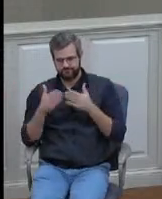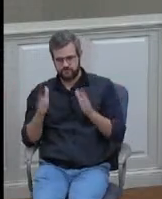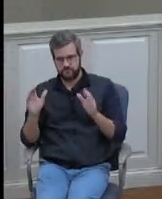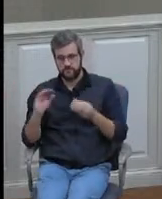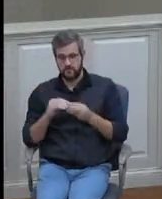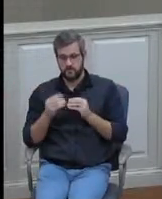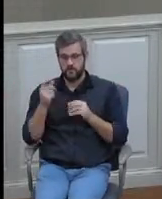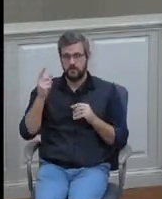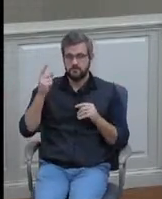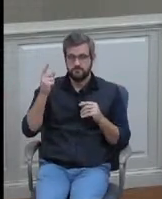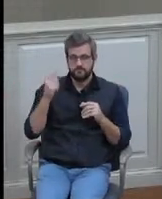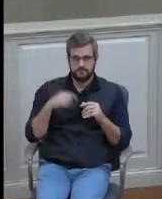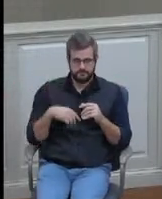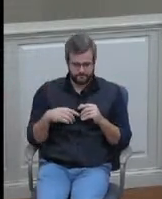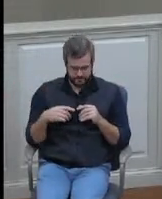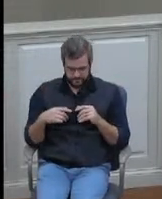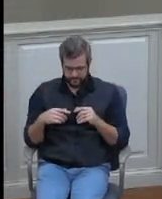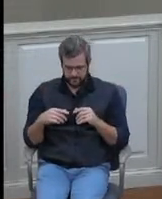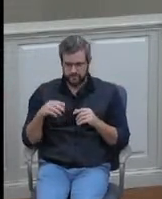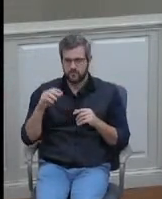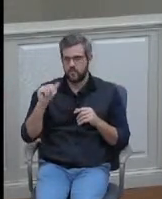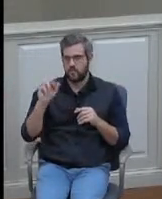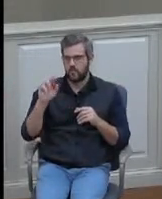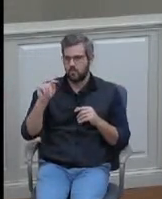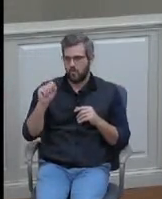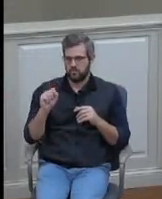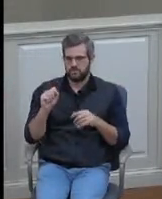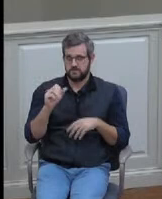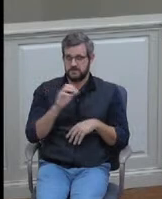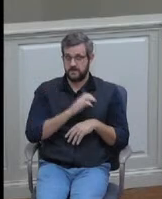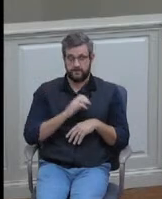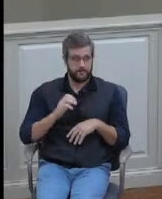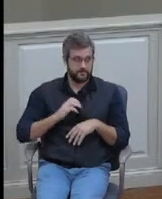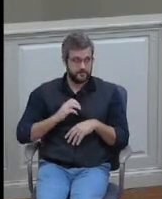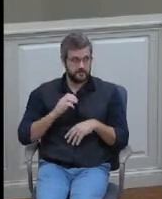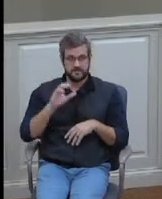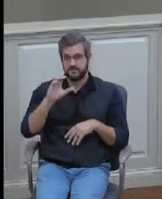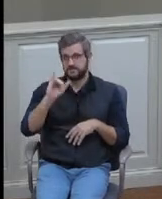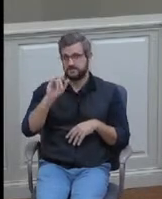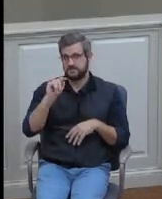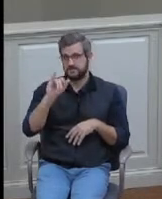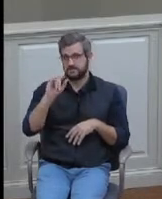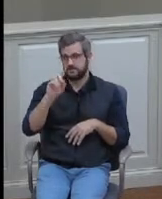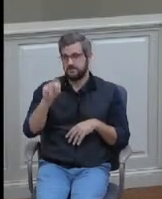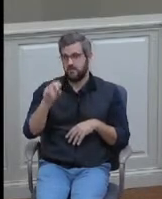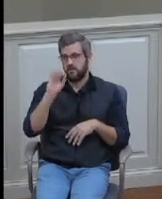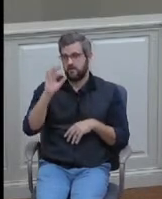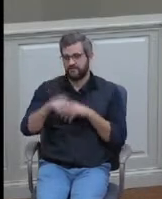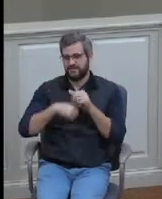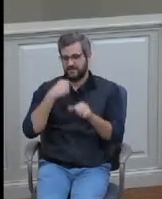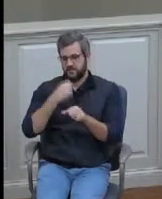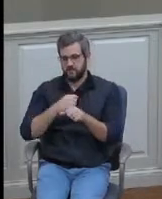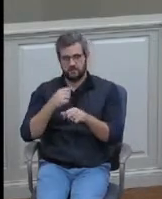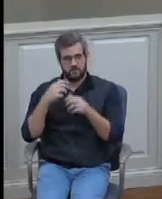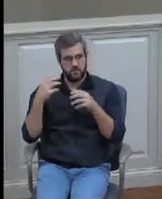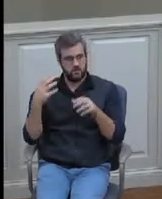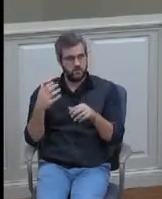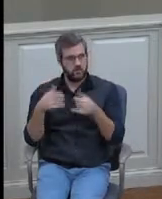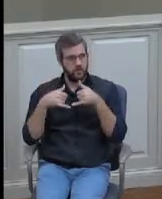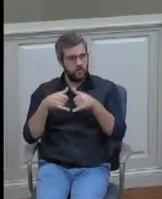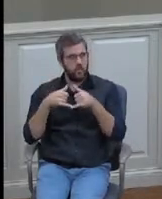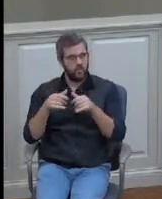Item 1 is the Arts Commission Arts Citizen of the Year Award presentation.